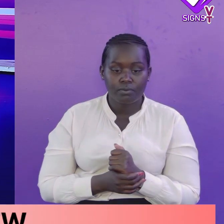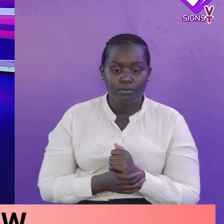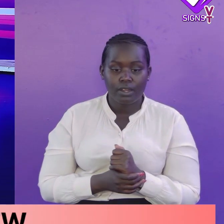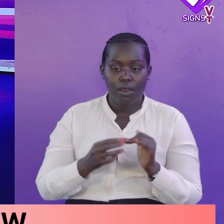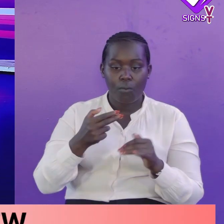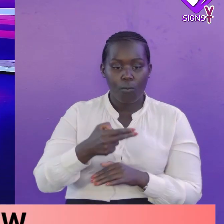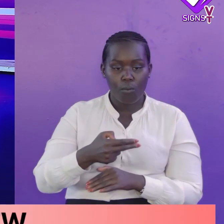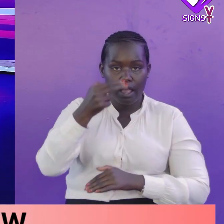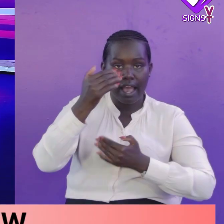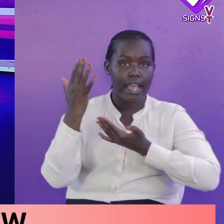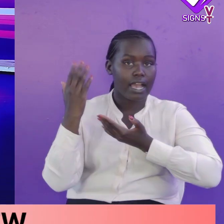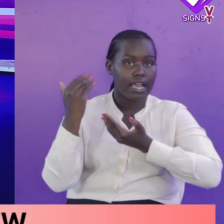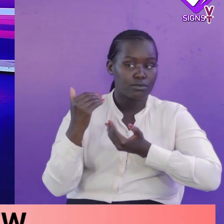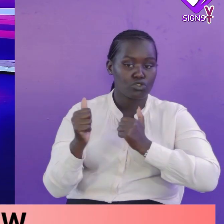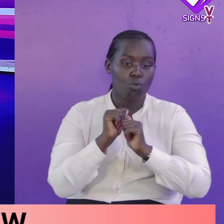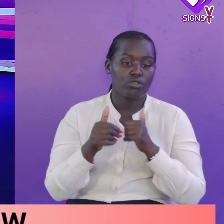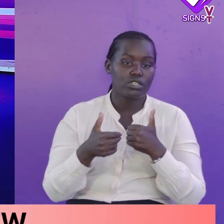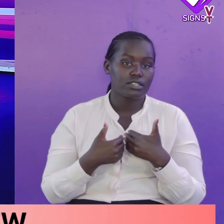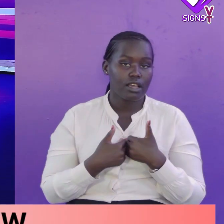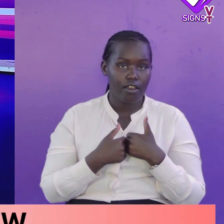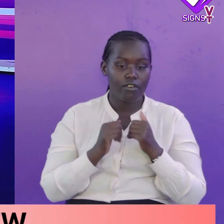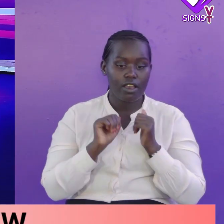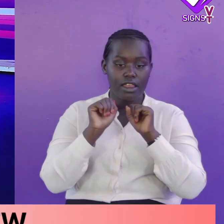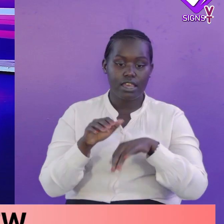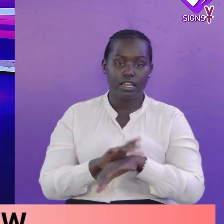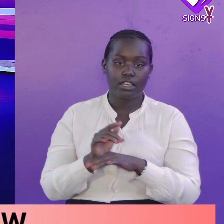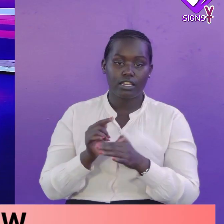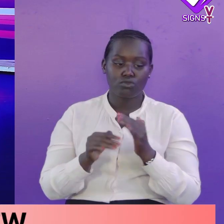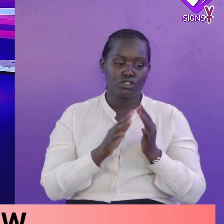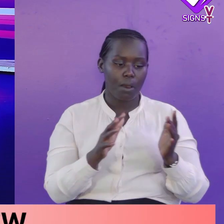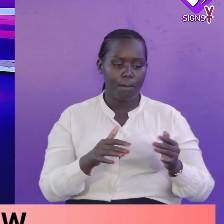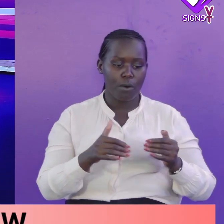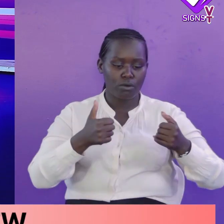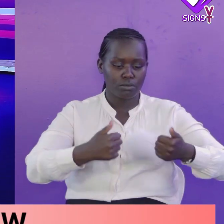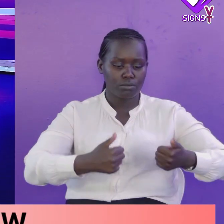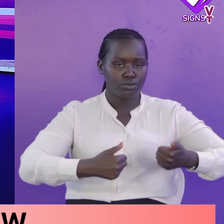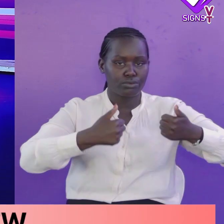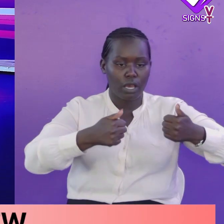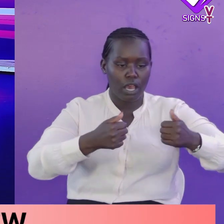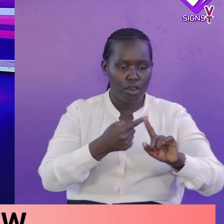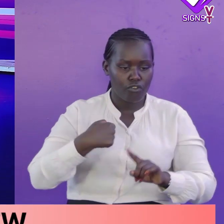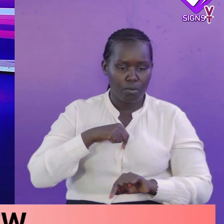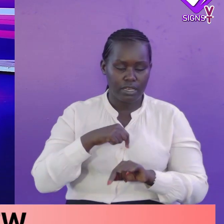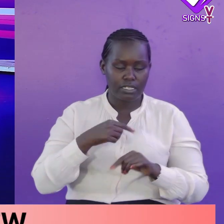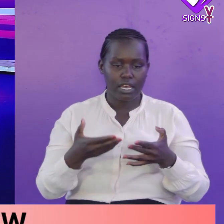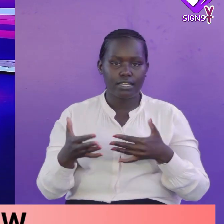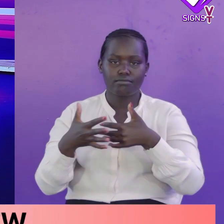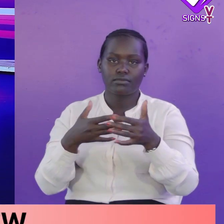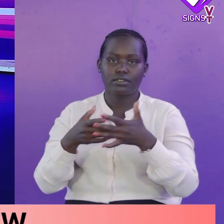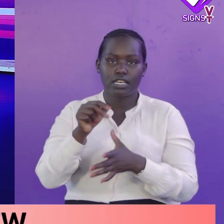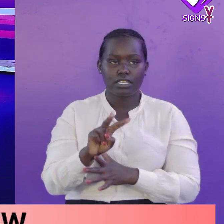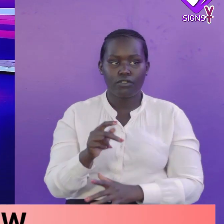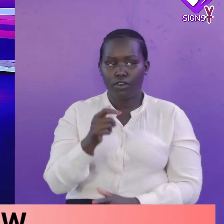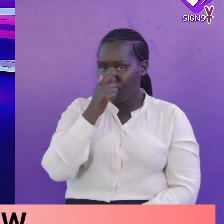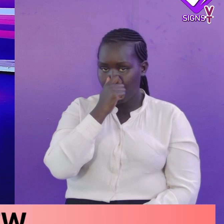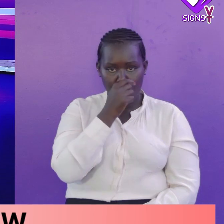high expectations that they have, they can get more medals. And from us here at Science TV, we wish